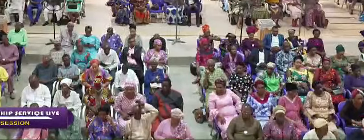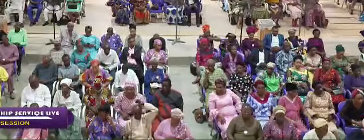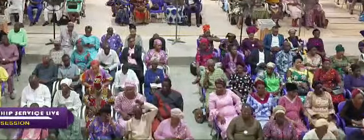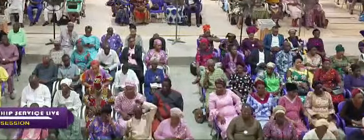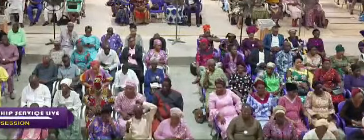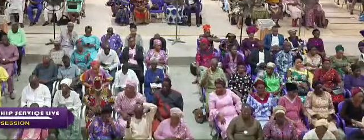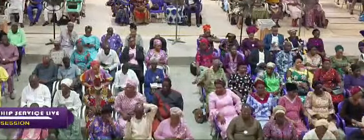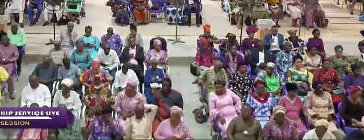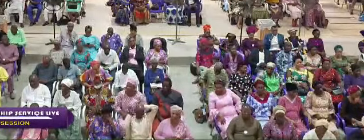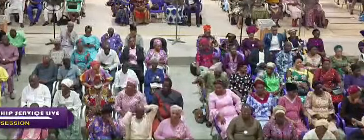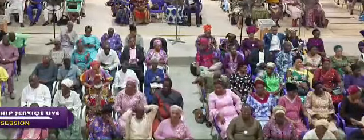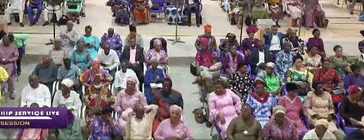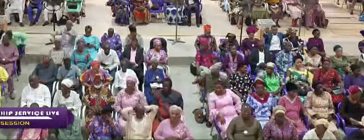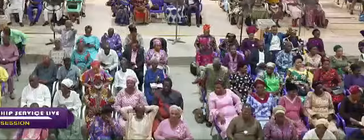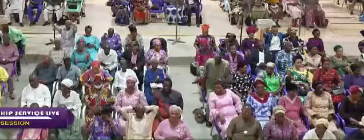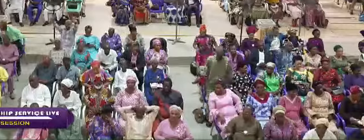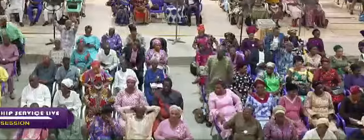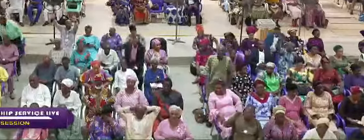shout